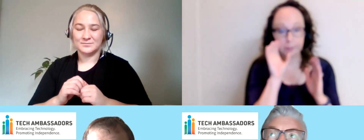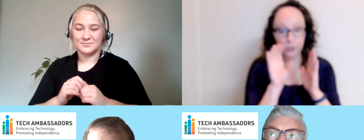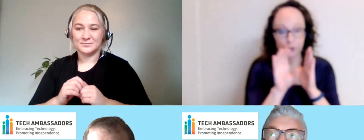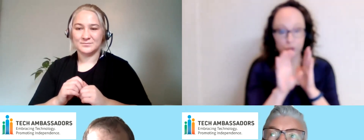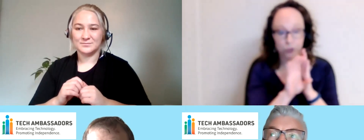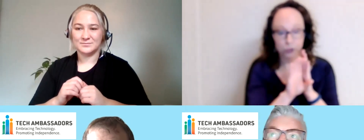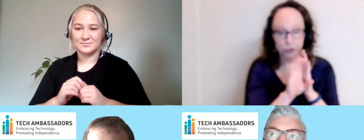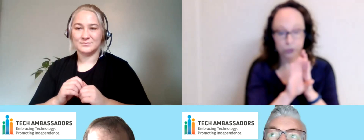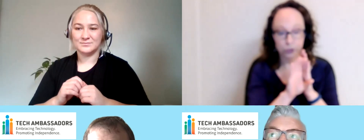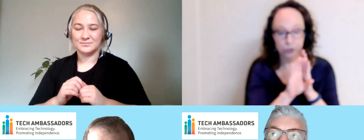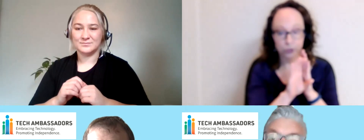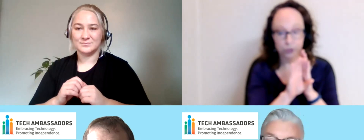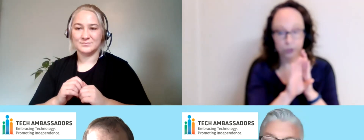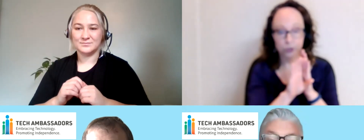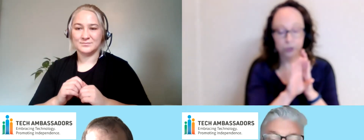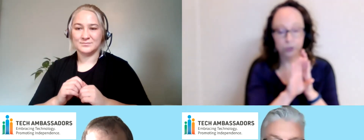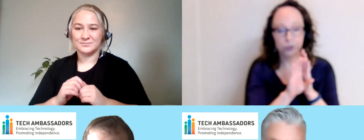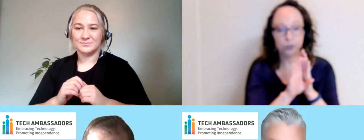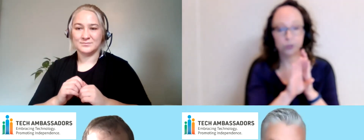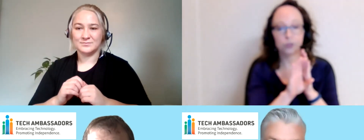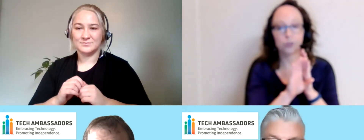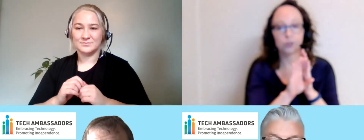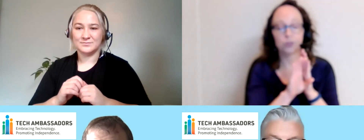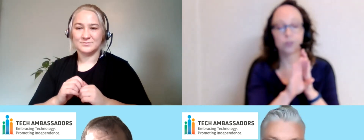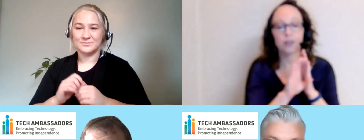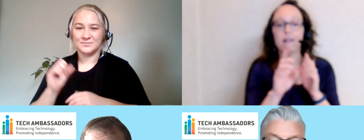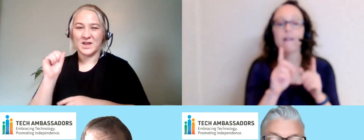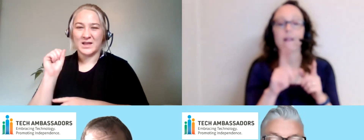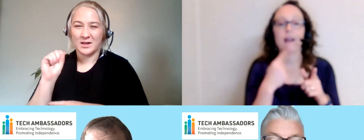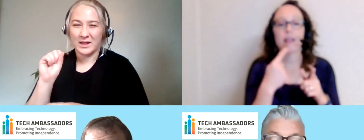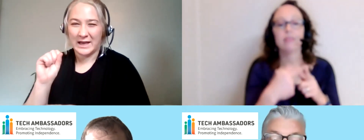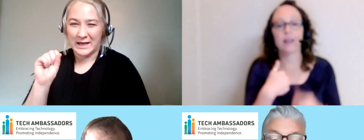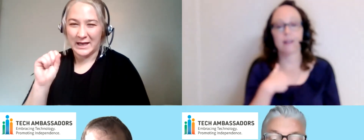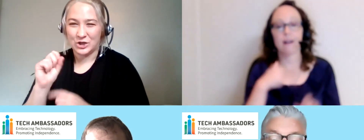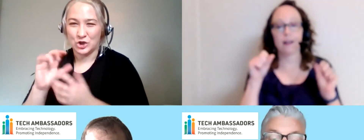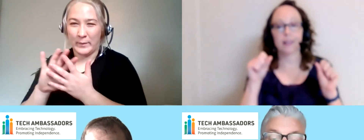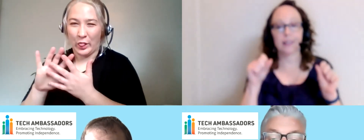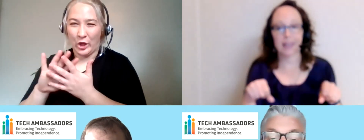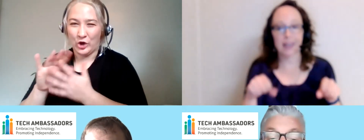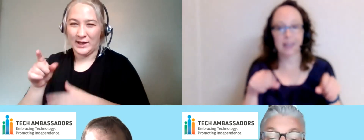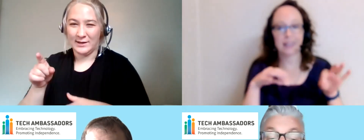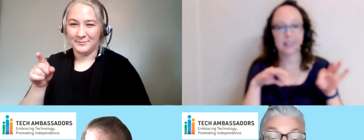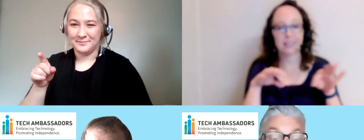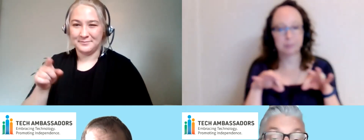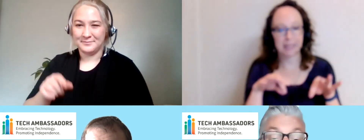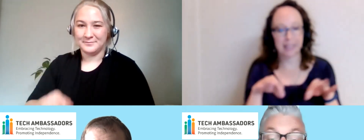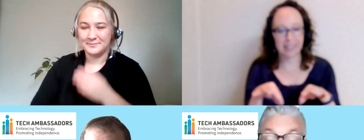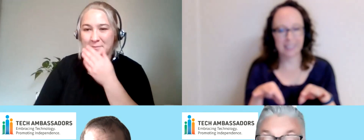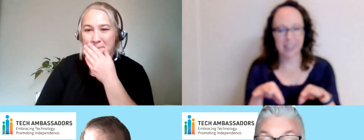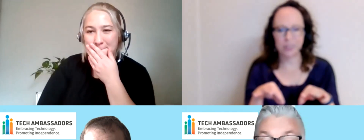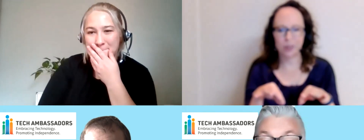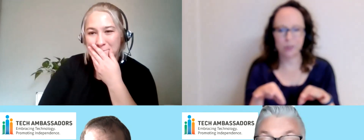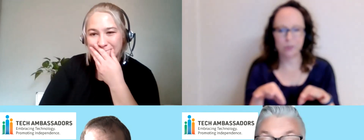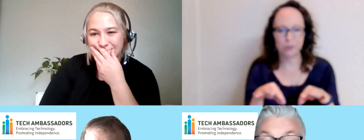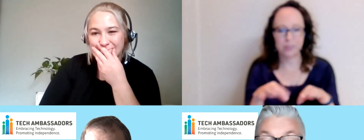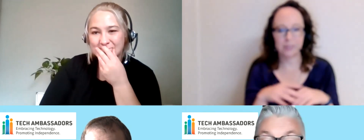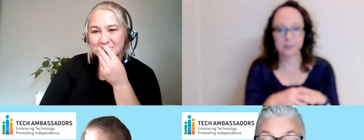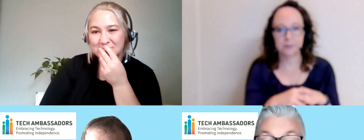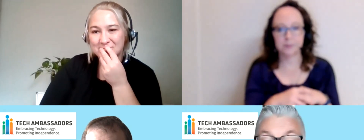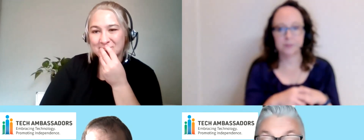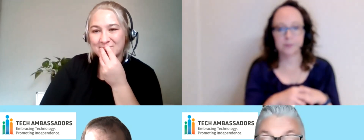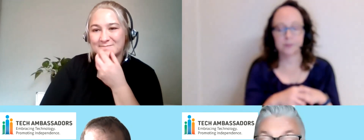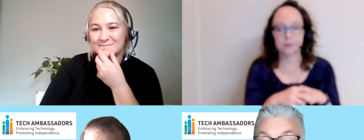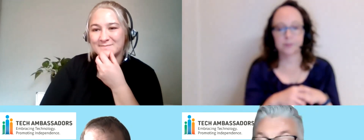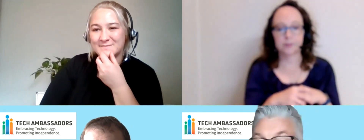and then I'll talk about them. And like, okay, sure. And so I've got all these pictures